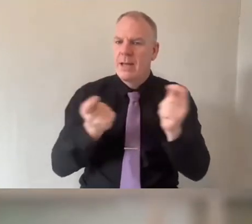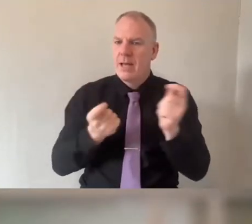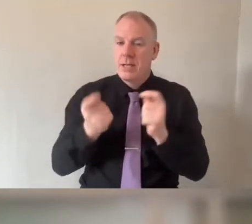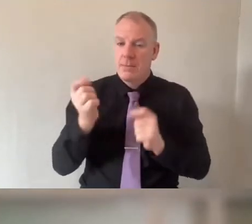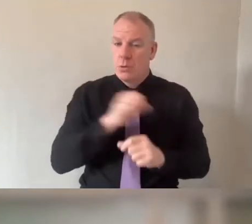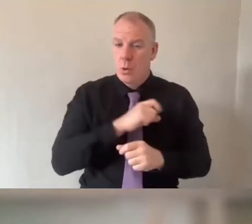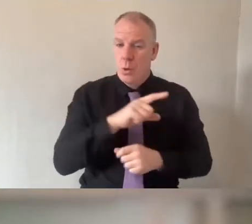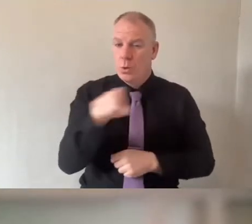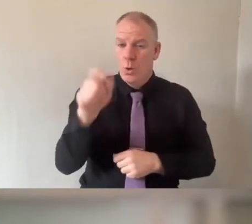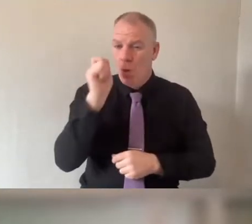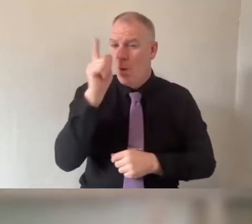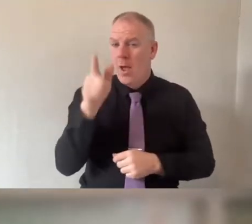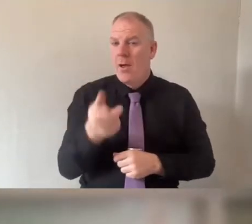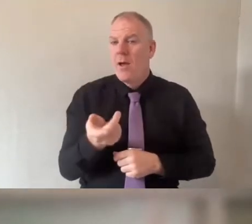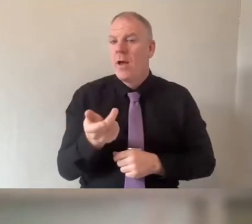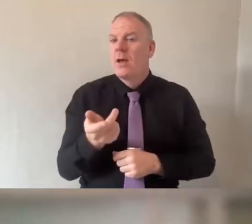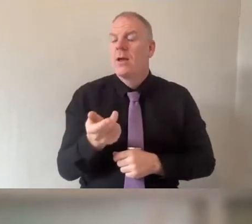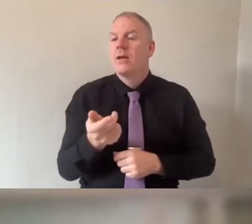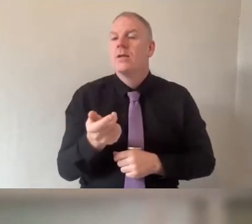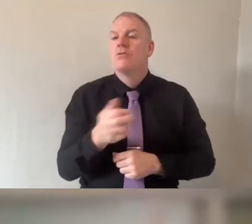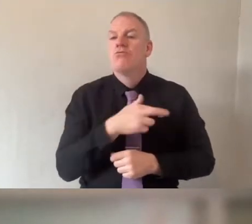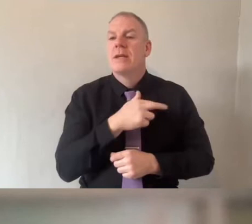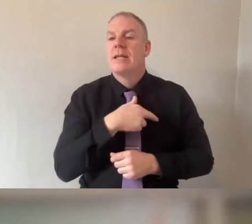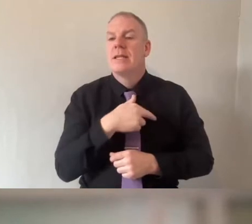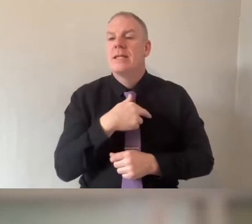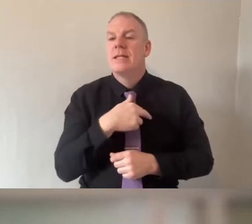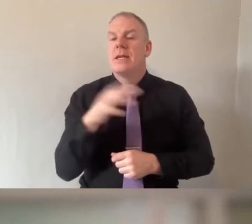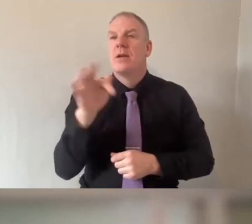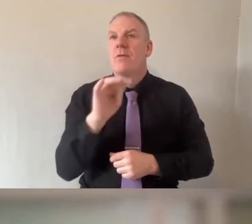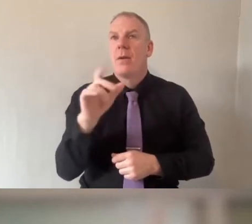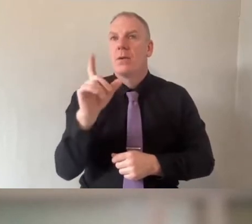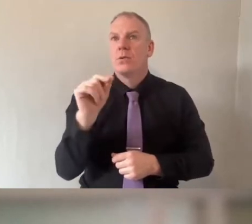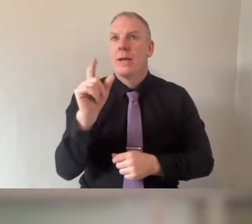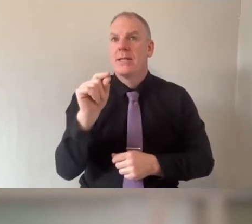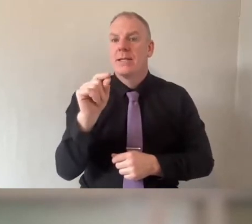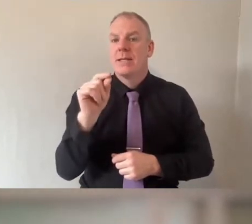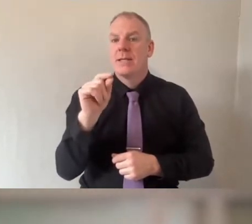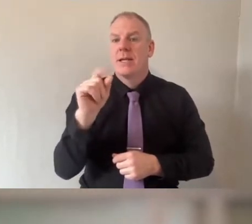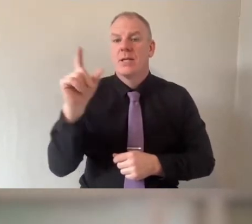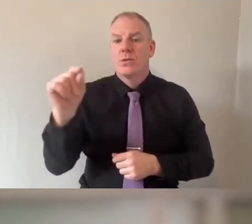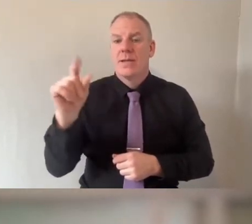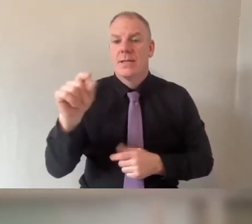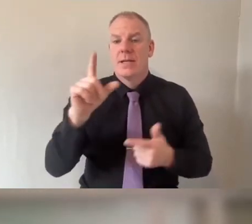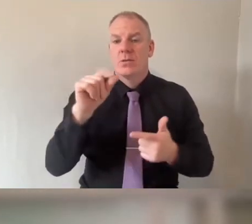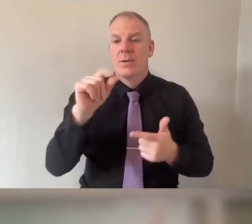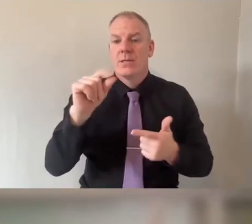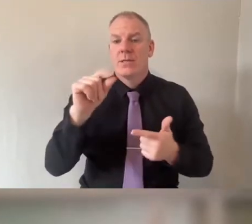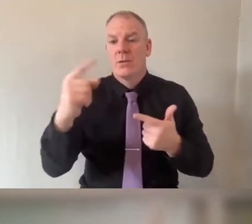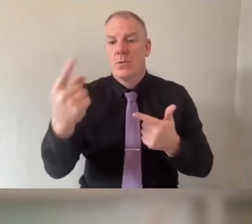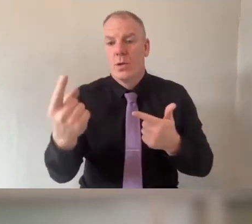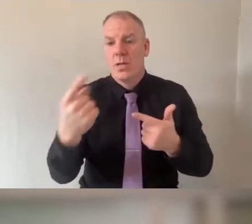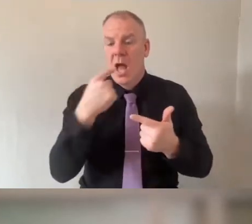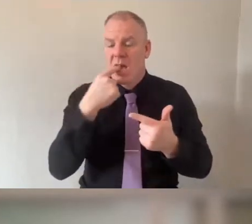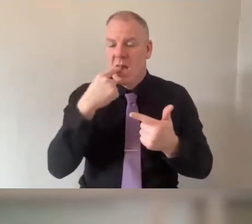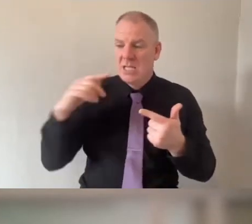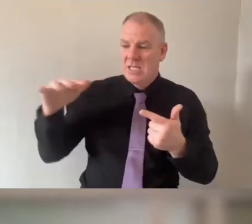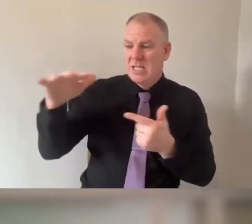and we've effectively had in 2020 and 2021 a situation